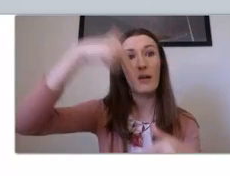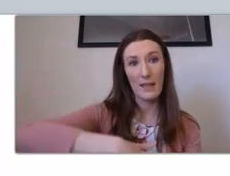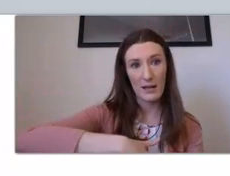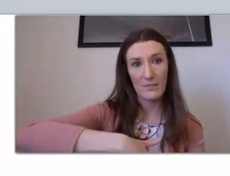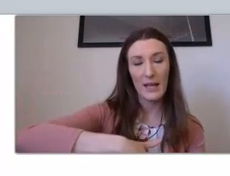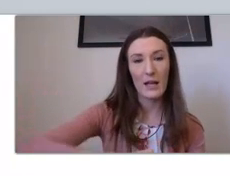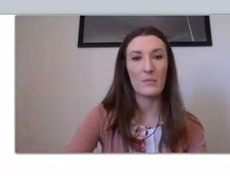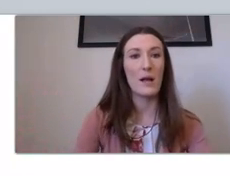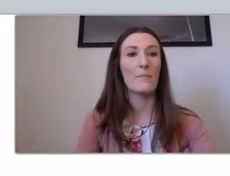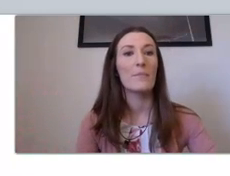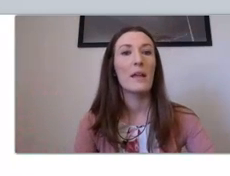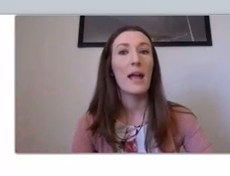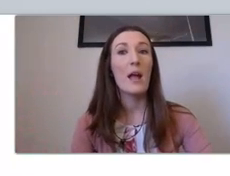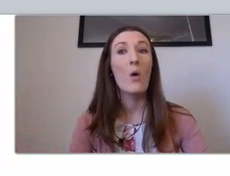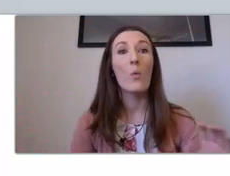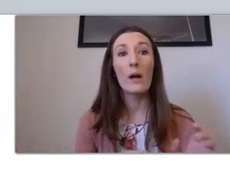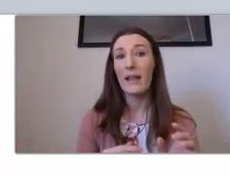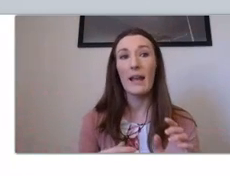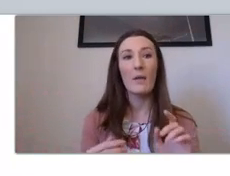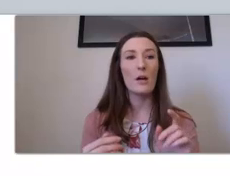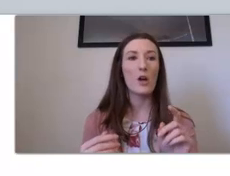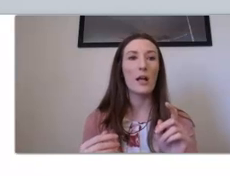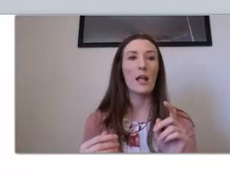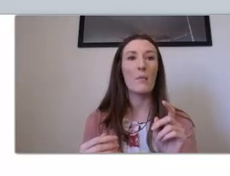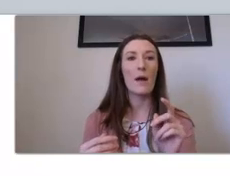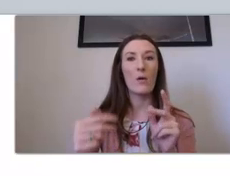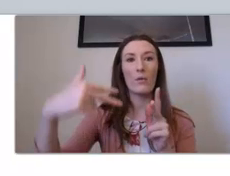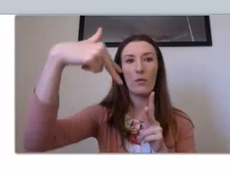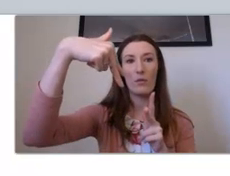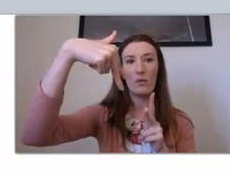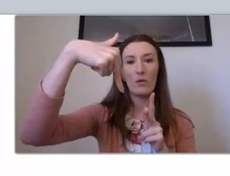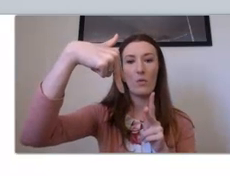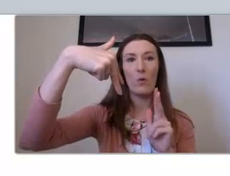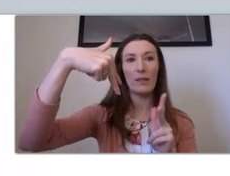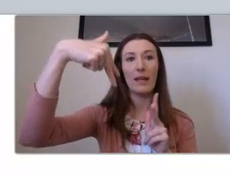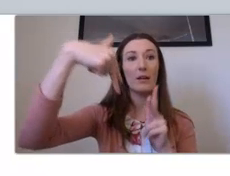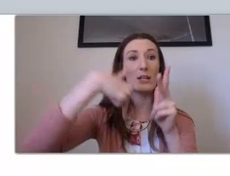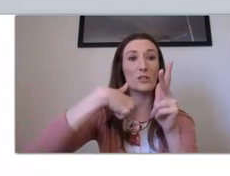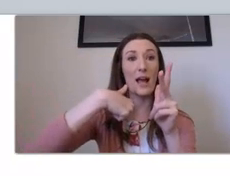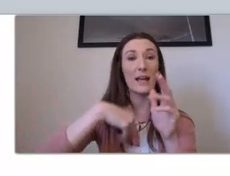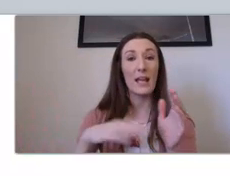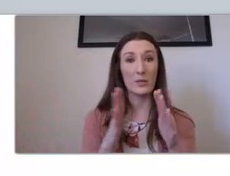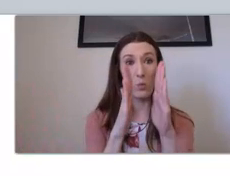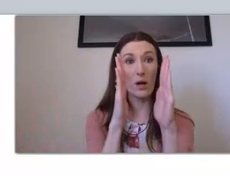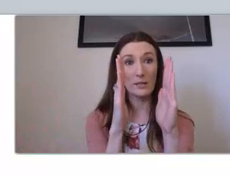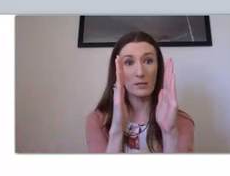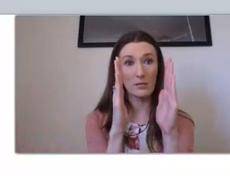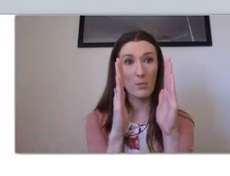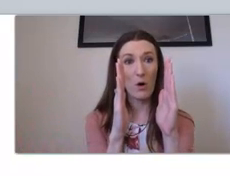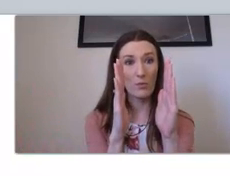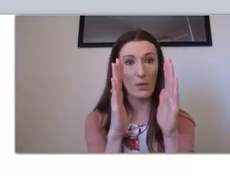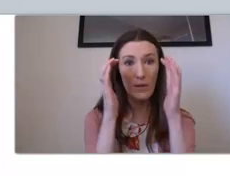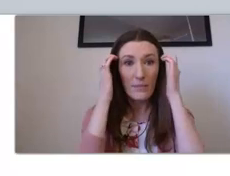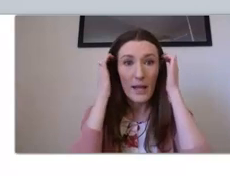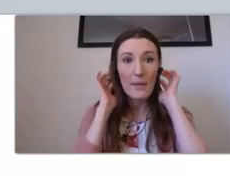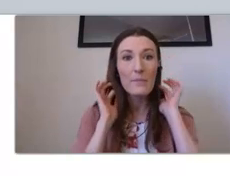up and then they can come down. Okay, 1 lane. I'm not talking about 1 lane on each side. It's one